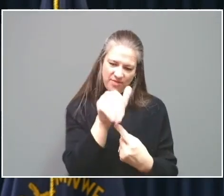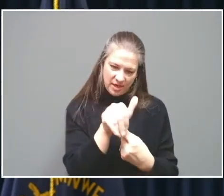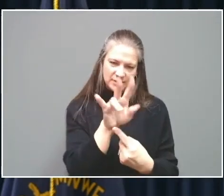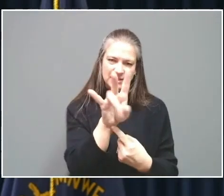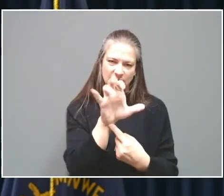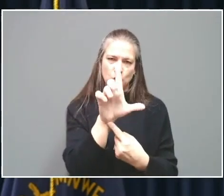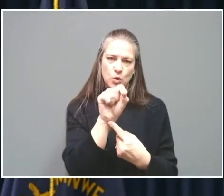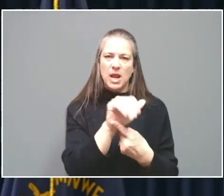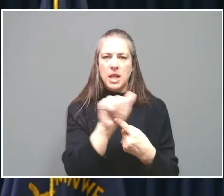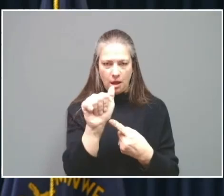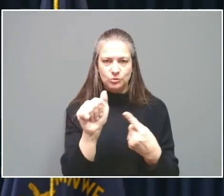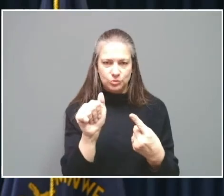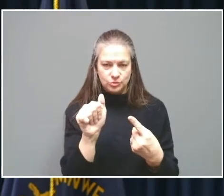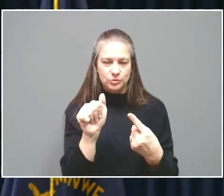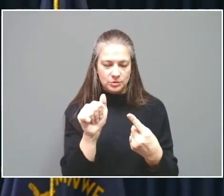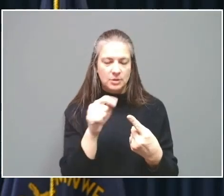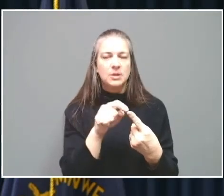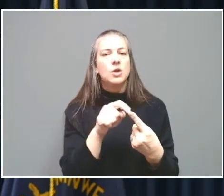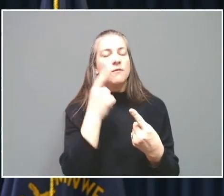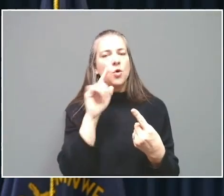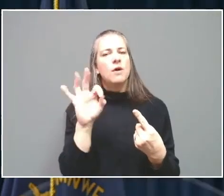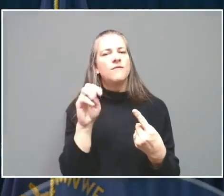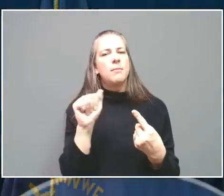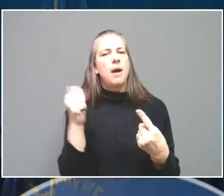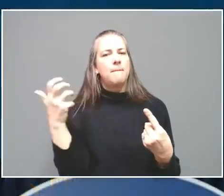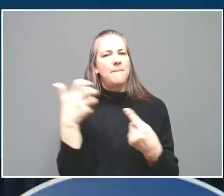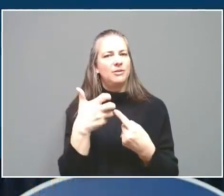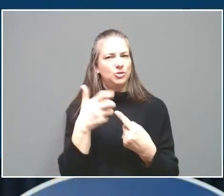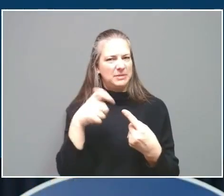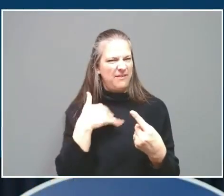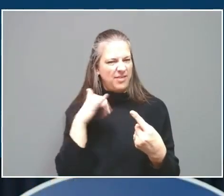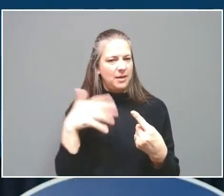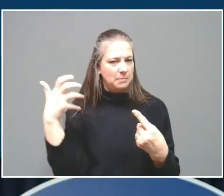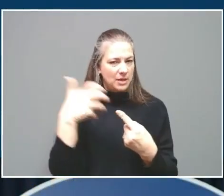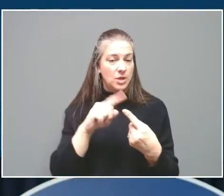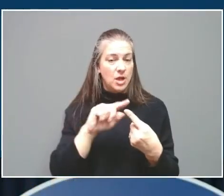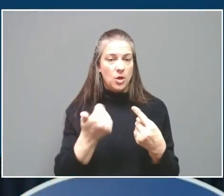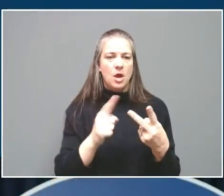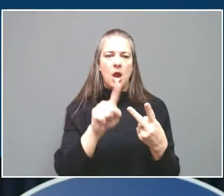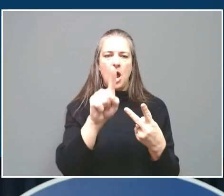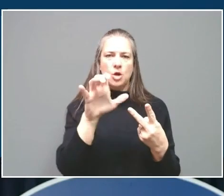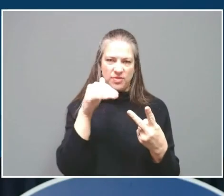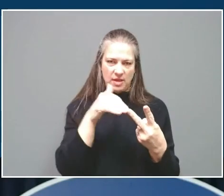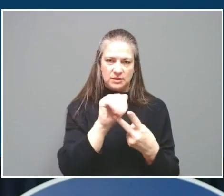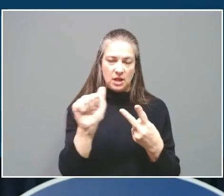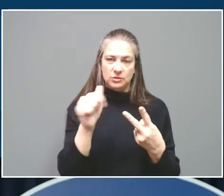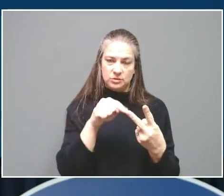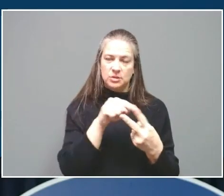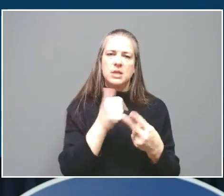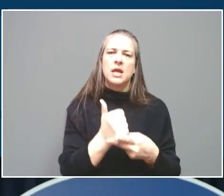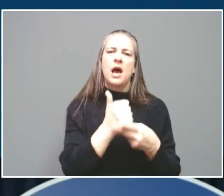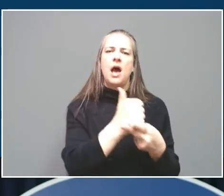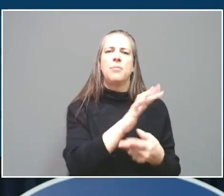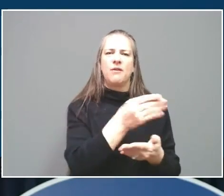$5,720 exactly, which is required for a FEMA match. And the second is for $100,000 to help ease their fiscal strain.